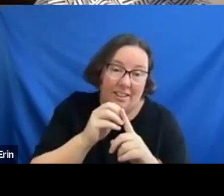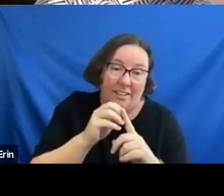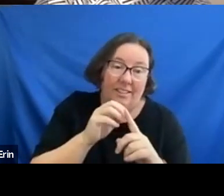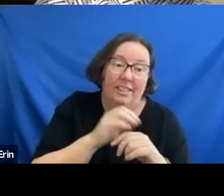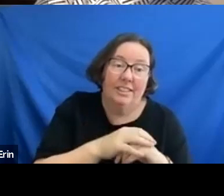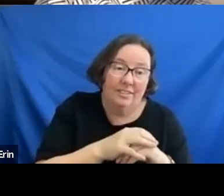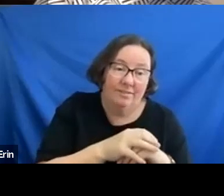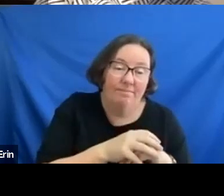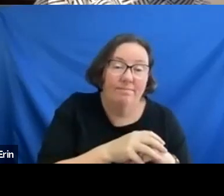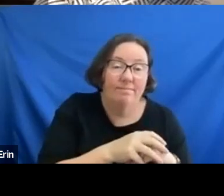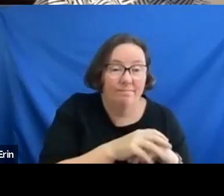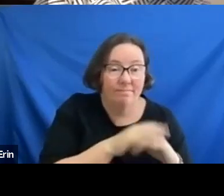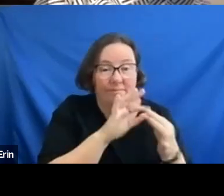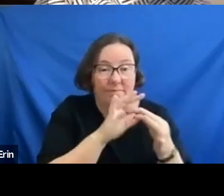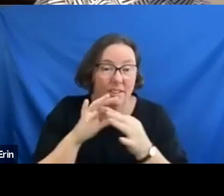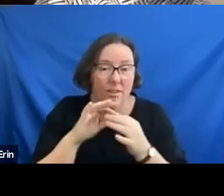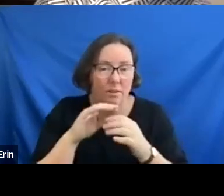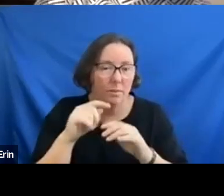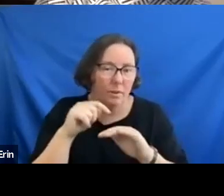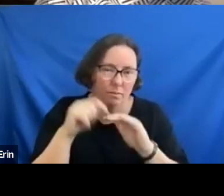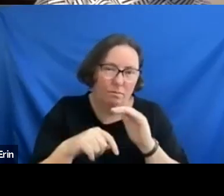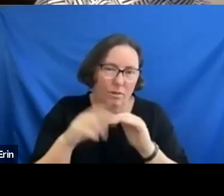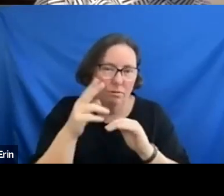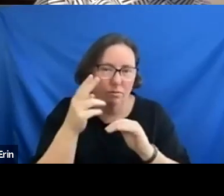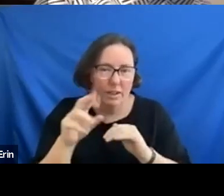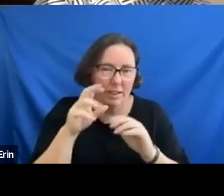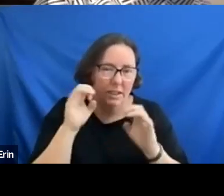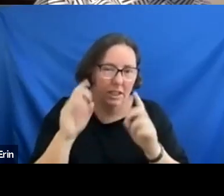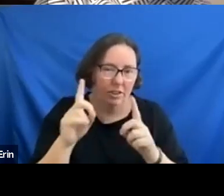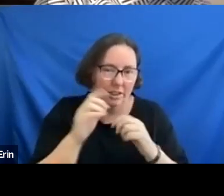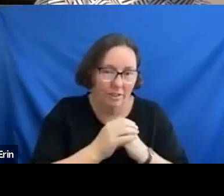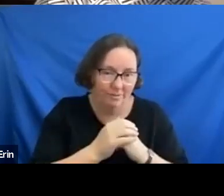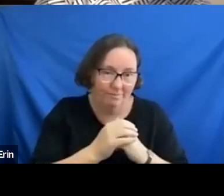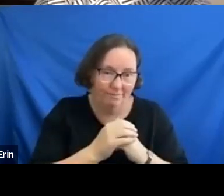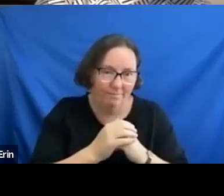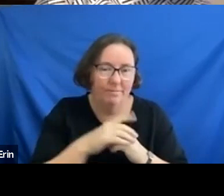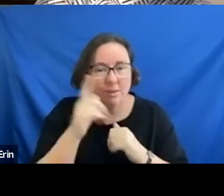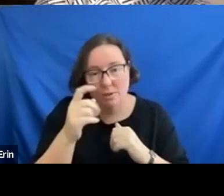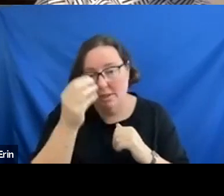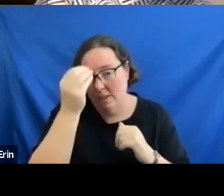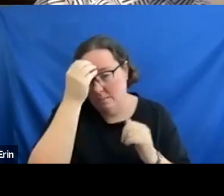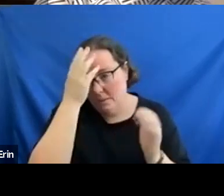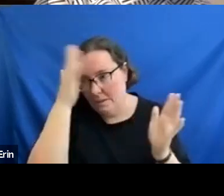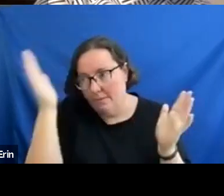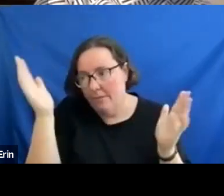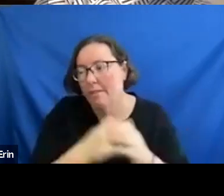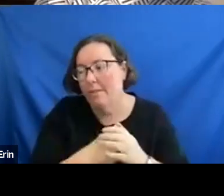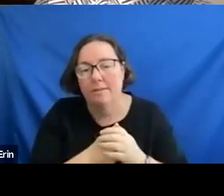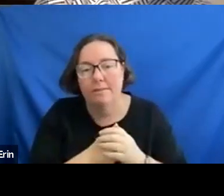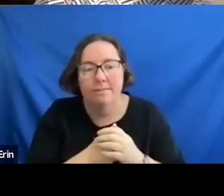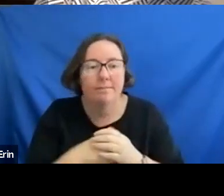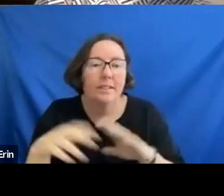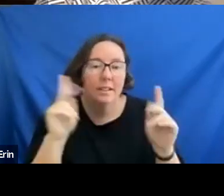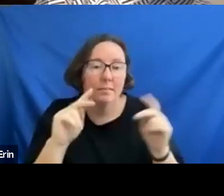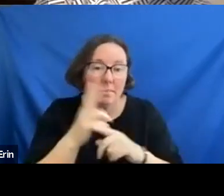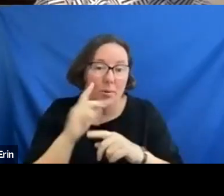associated with a rigorous education. And we just need to be mindful, when folks use